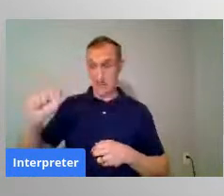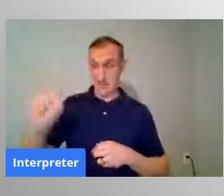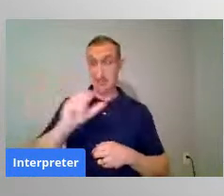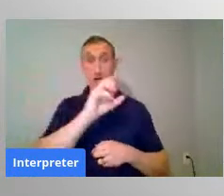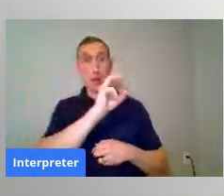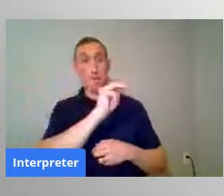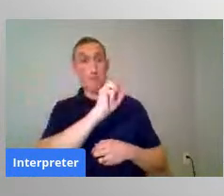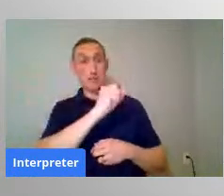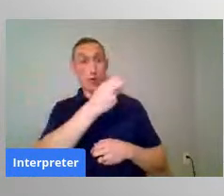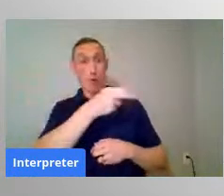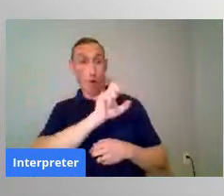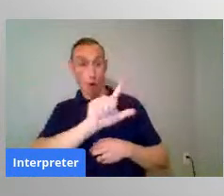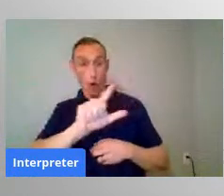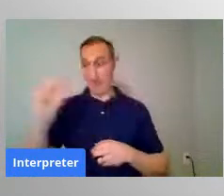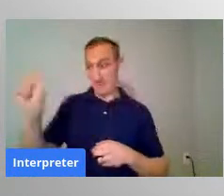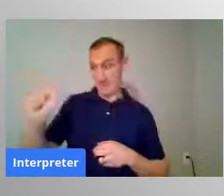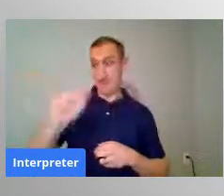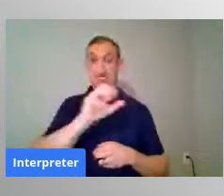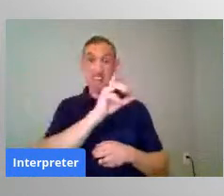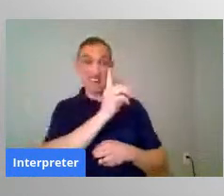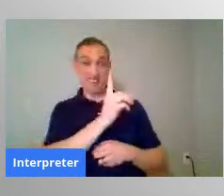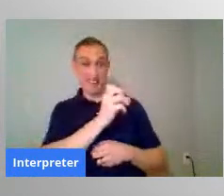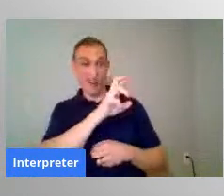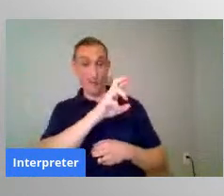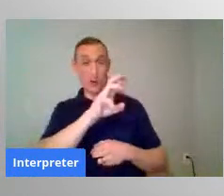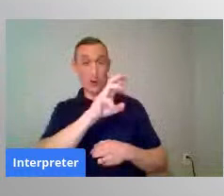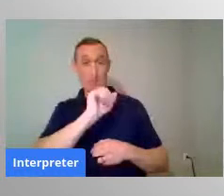Dr. Maddox? Yes.